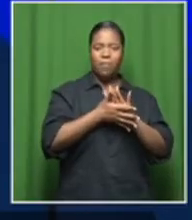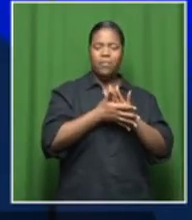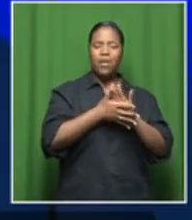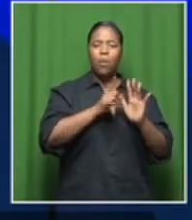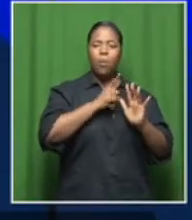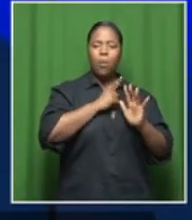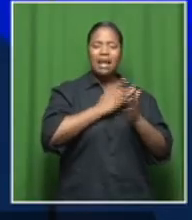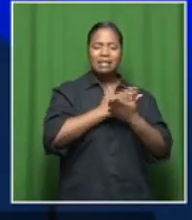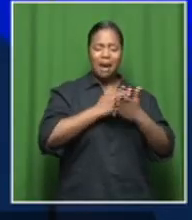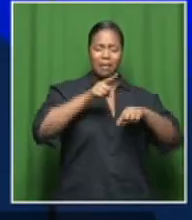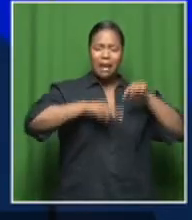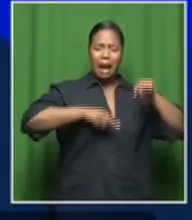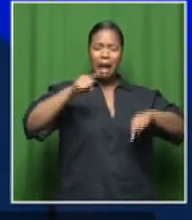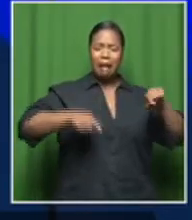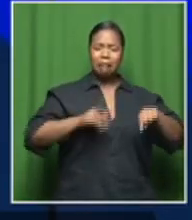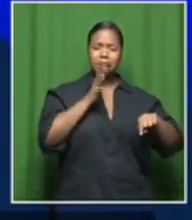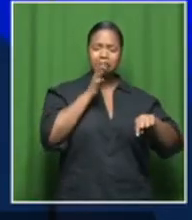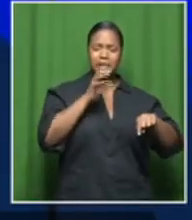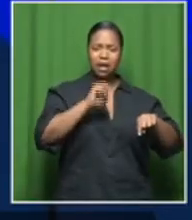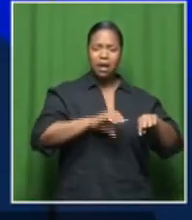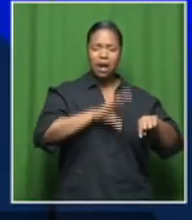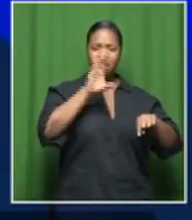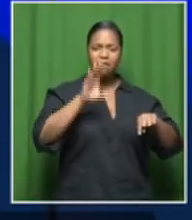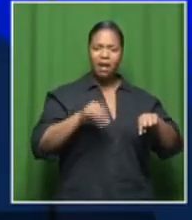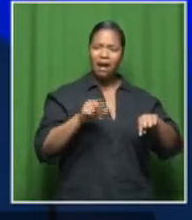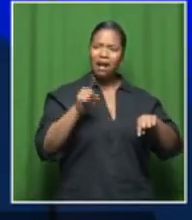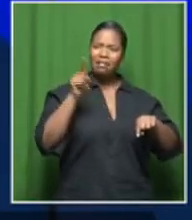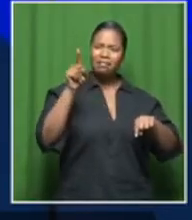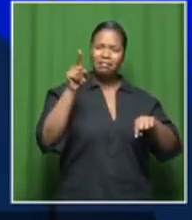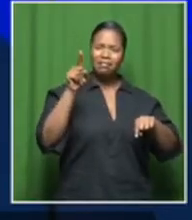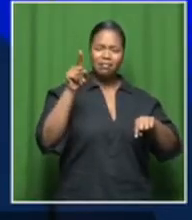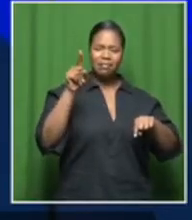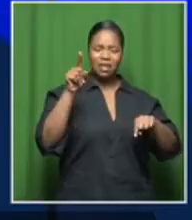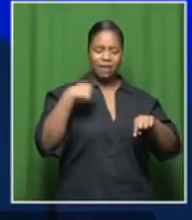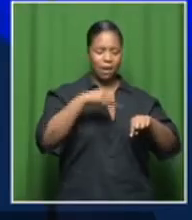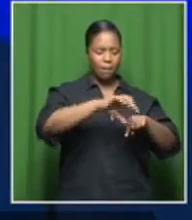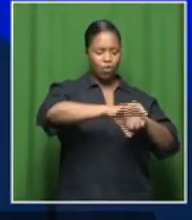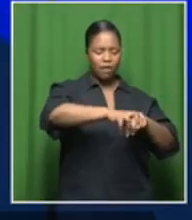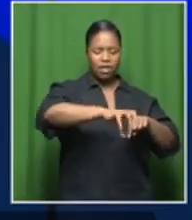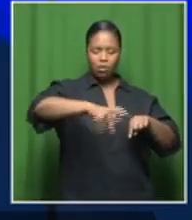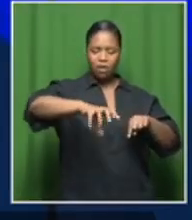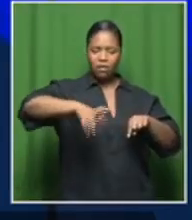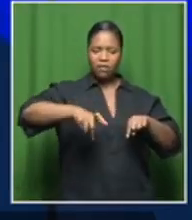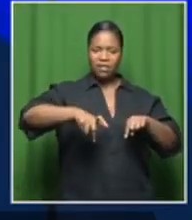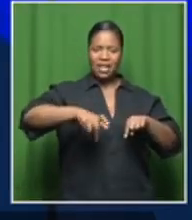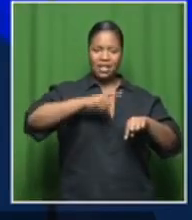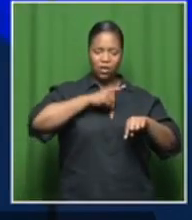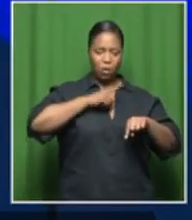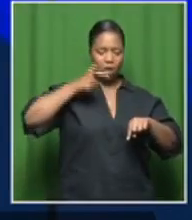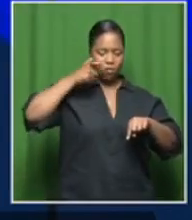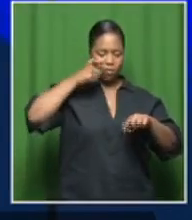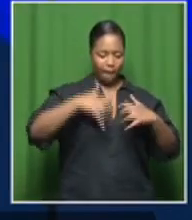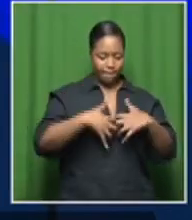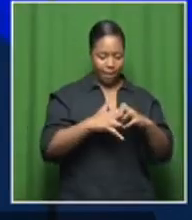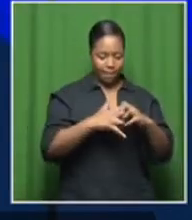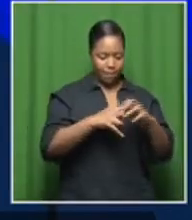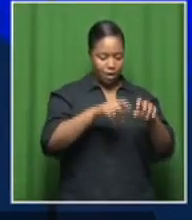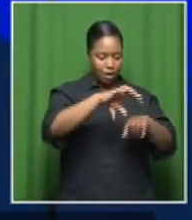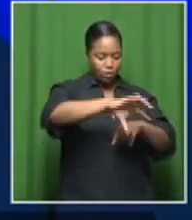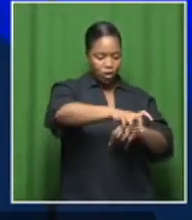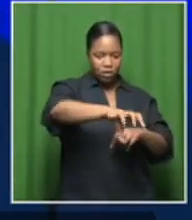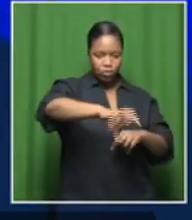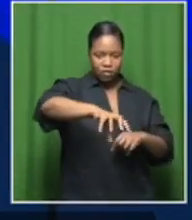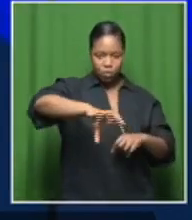certain dialects that is signed probably in a particular province. So now REAH, this is where it comes in. We understand that